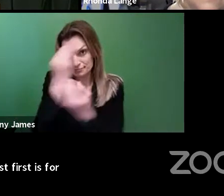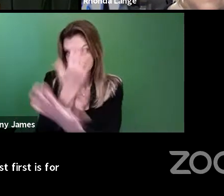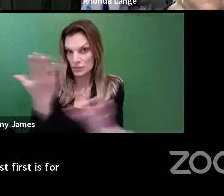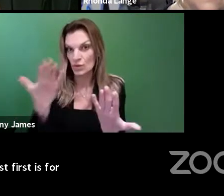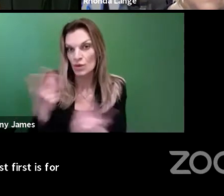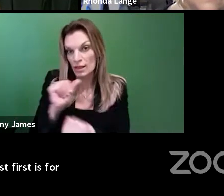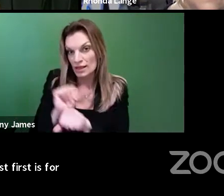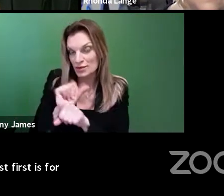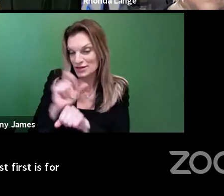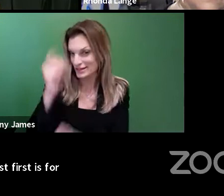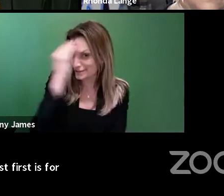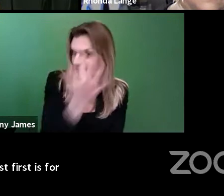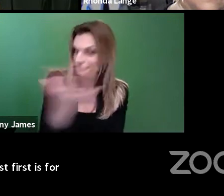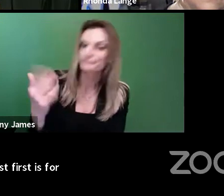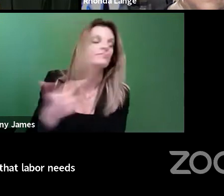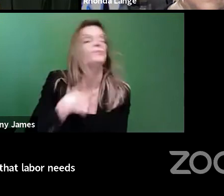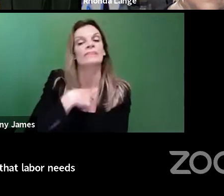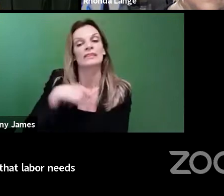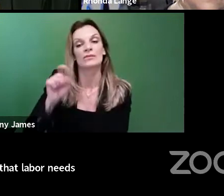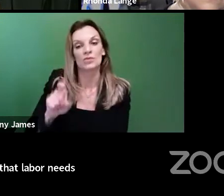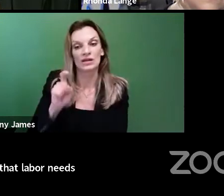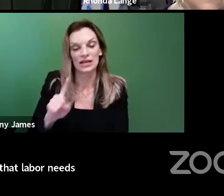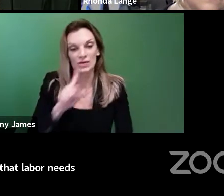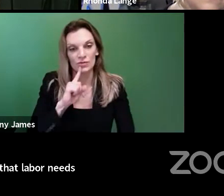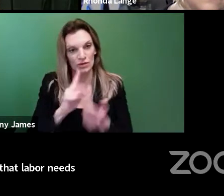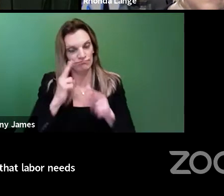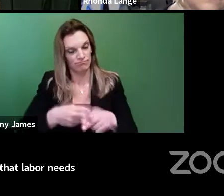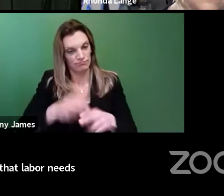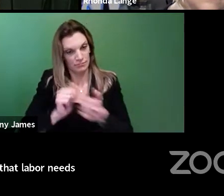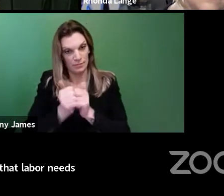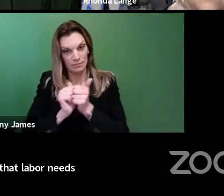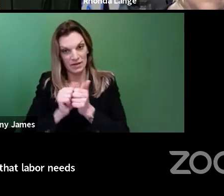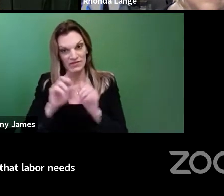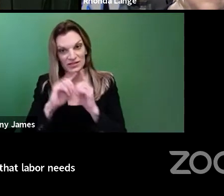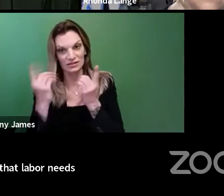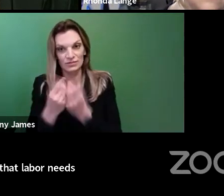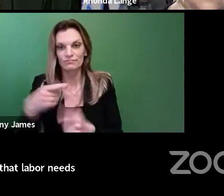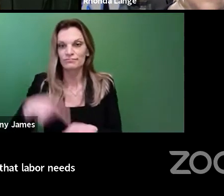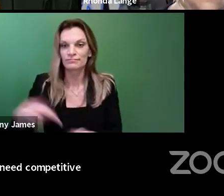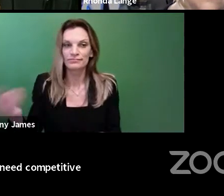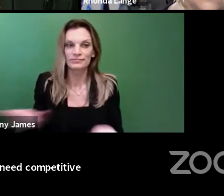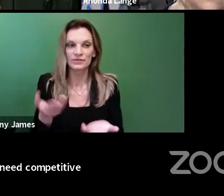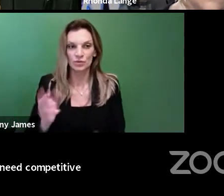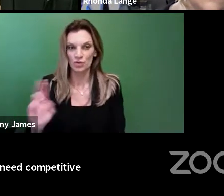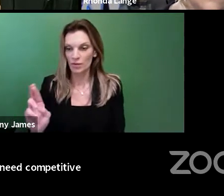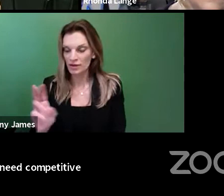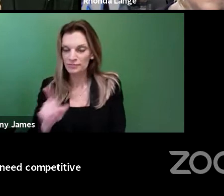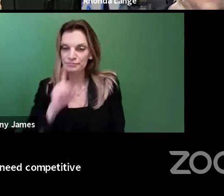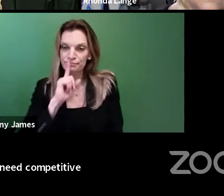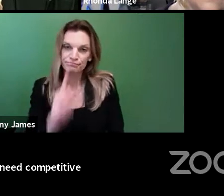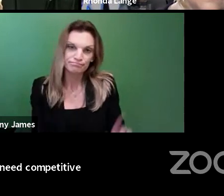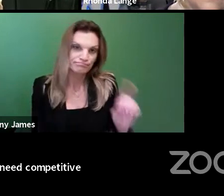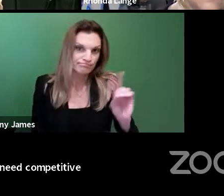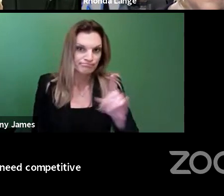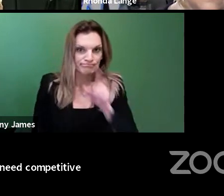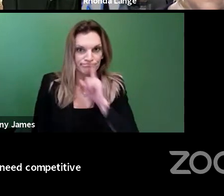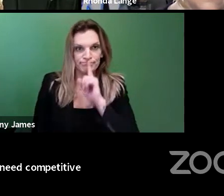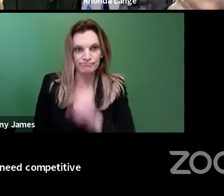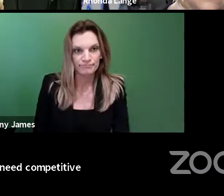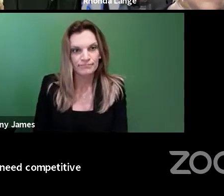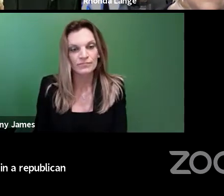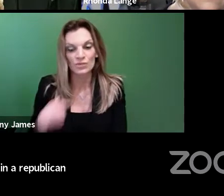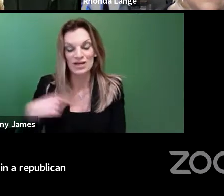send for districting is we need competitive districts. We are not here in a Republican capacity. We're not here in a Democratic capacity. We